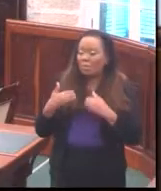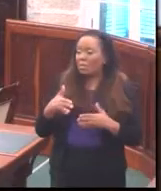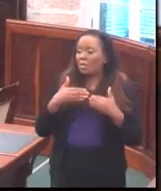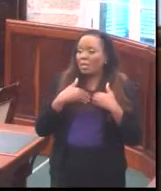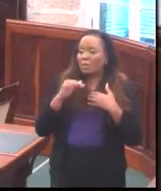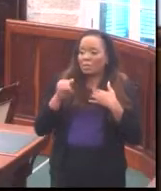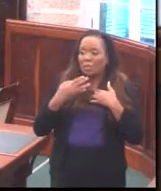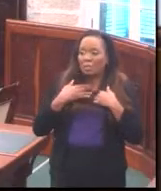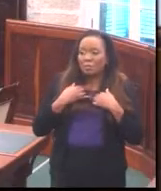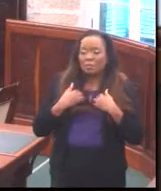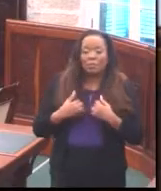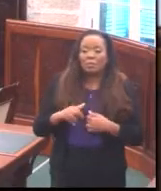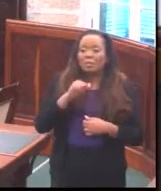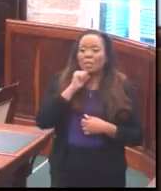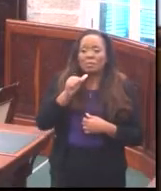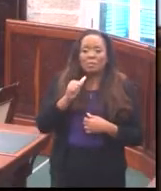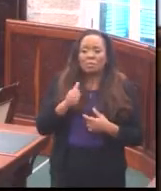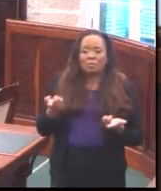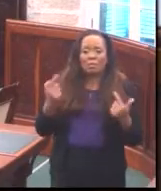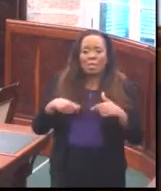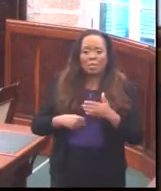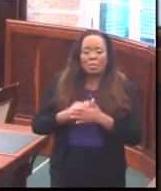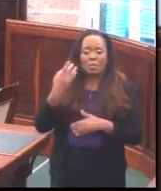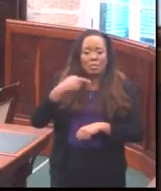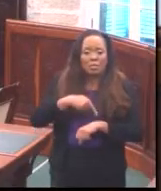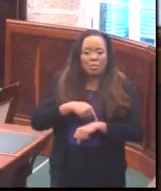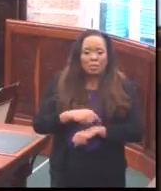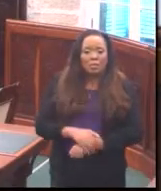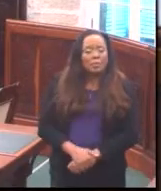Don't come in here to waste time. I have a job to do.